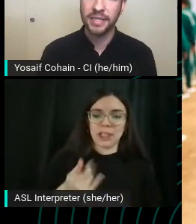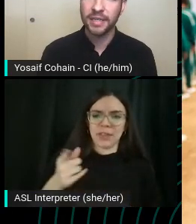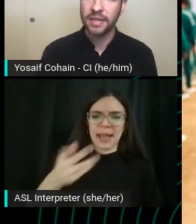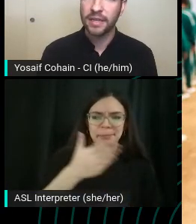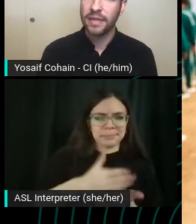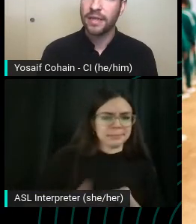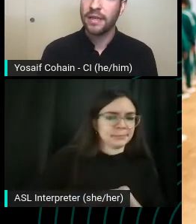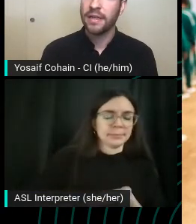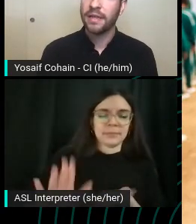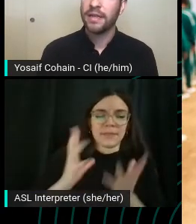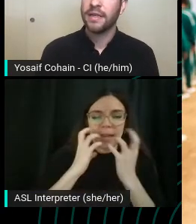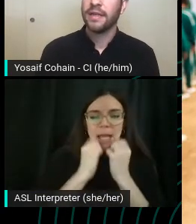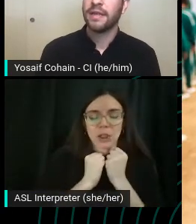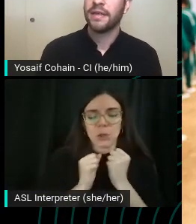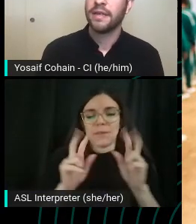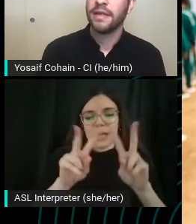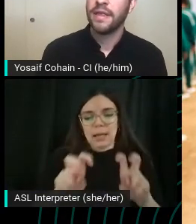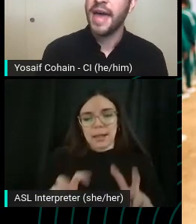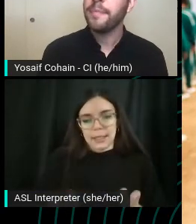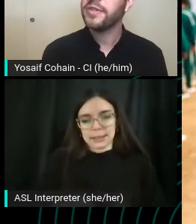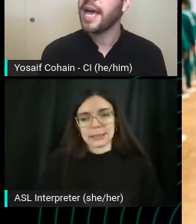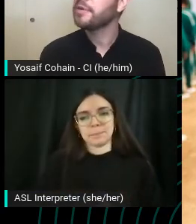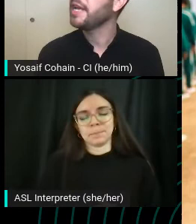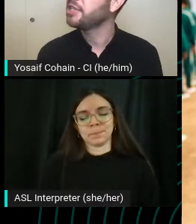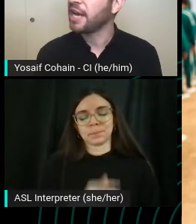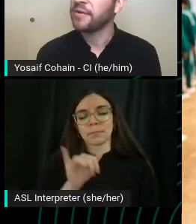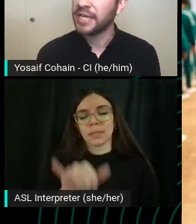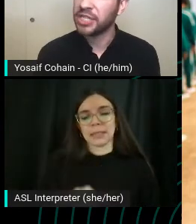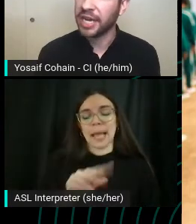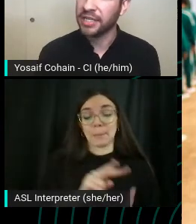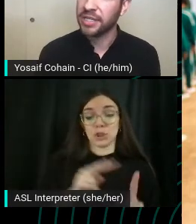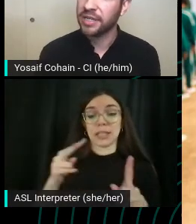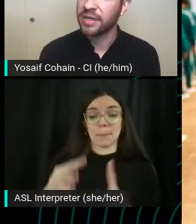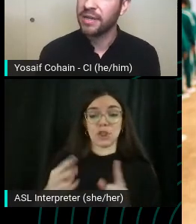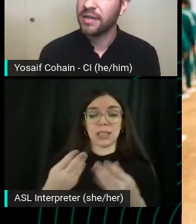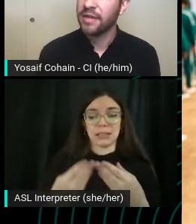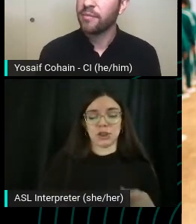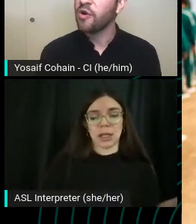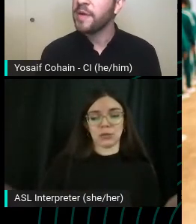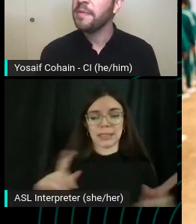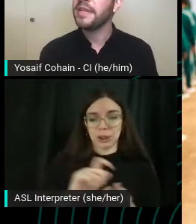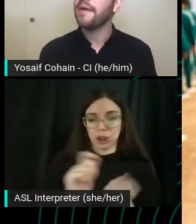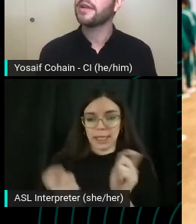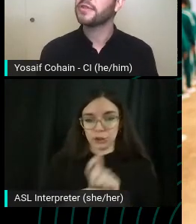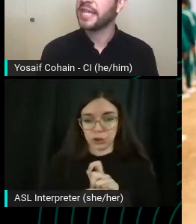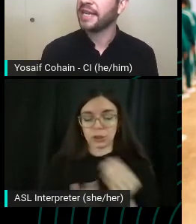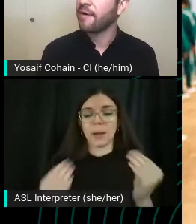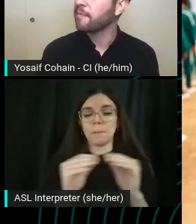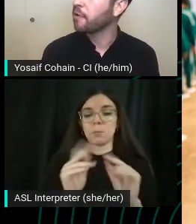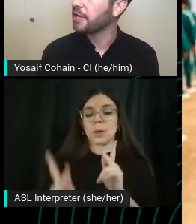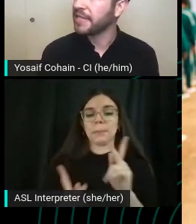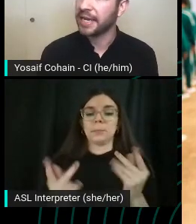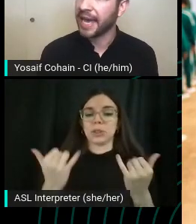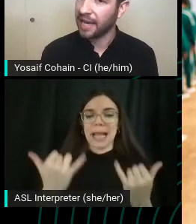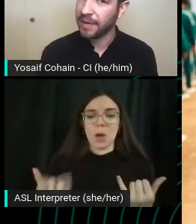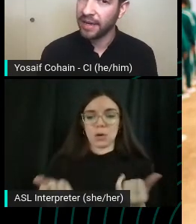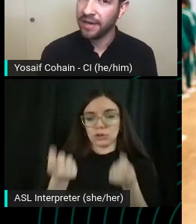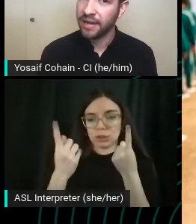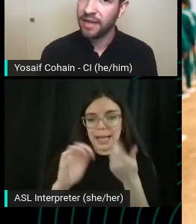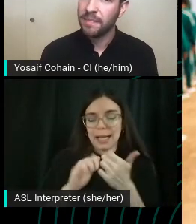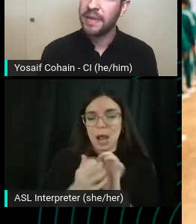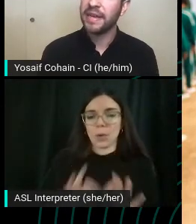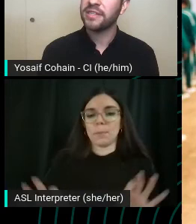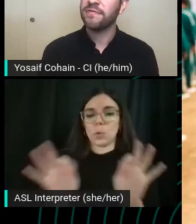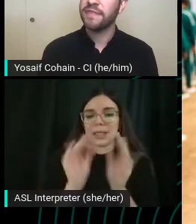analytics. That perception has generally changed. More people now understand how important data can